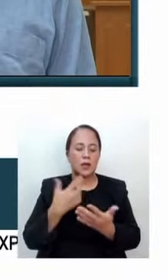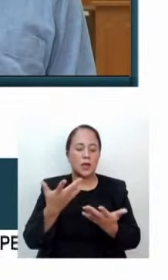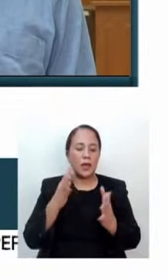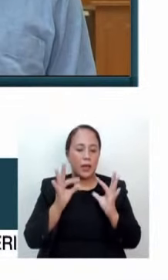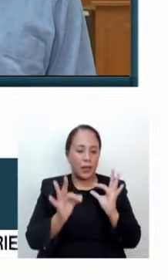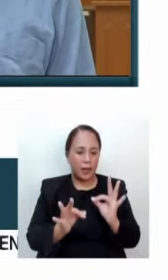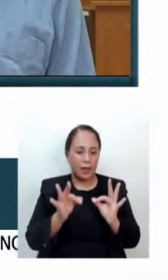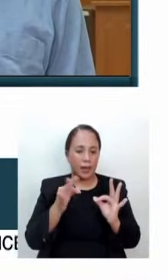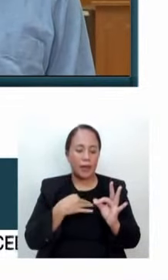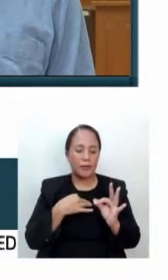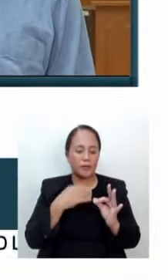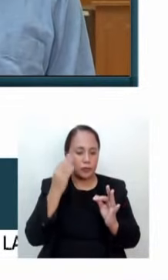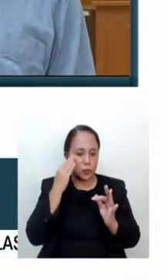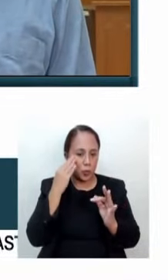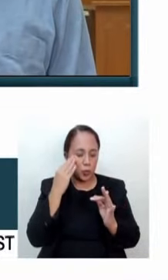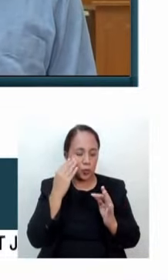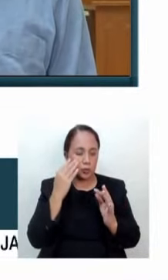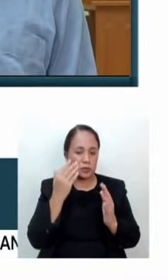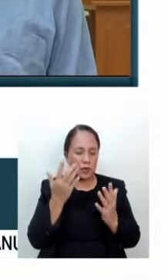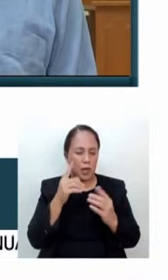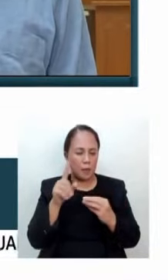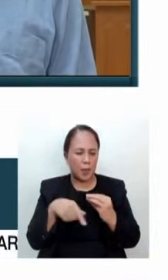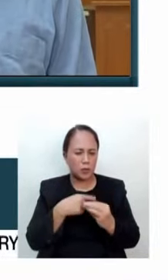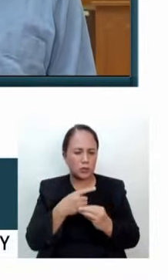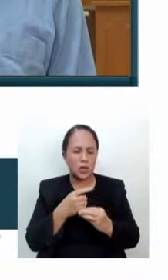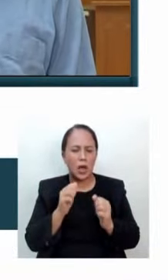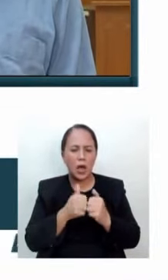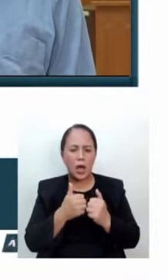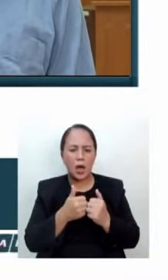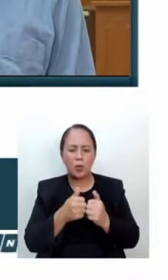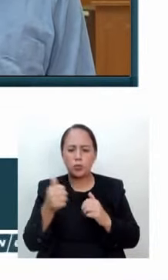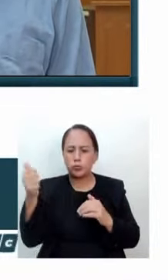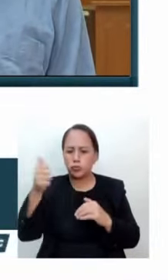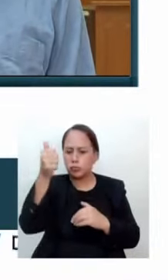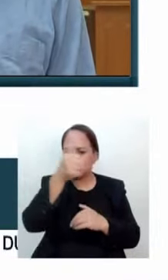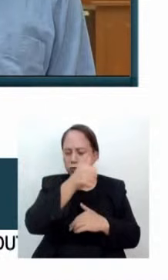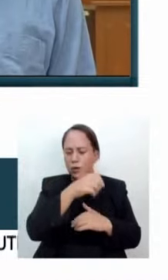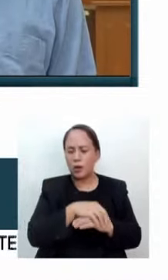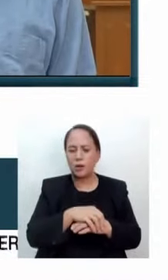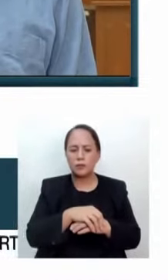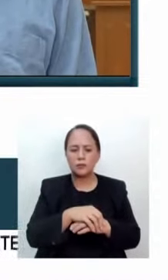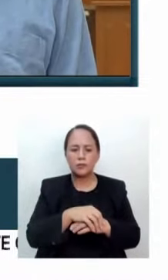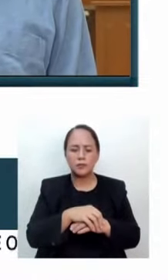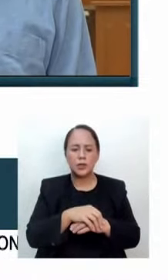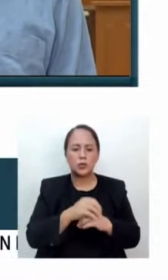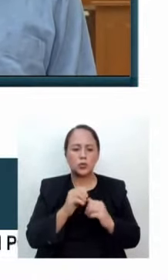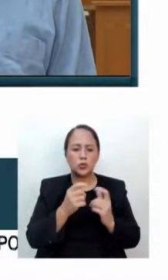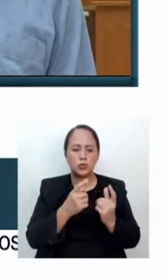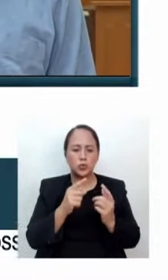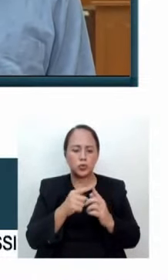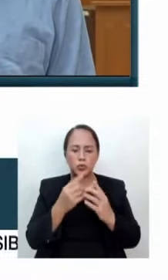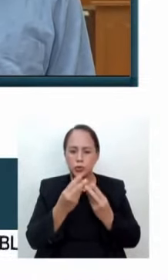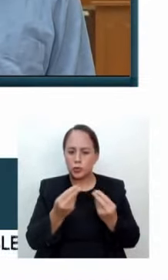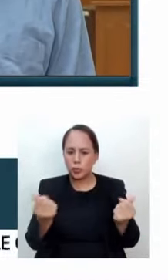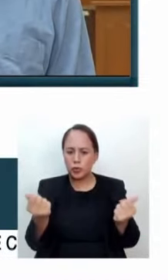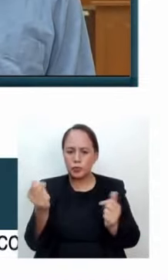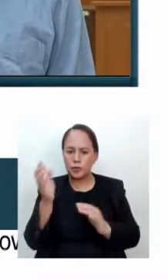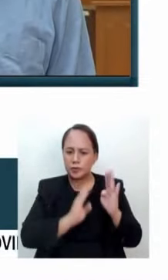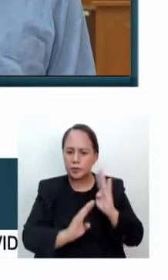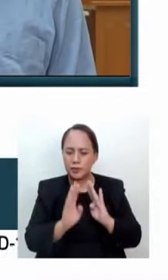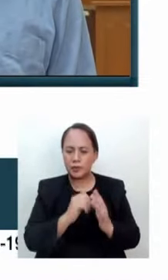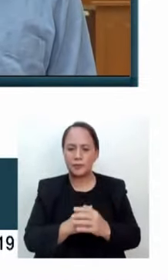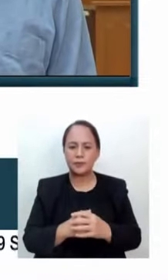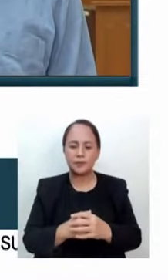if at all you know anything about how the commissioners and the on bank are going to address this matter?